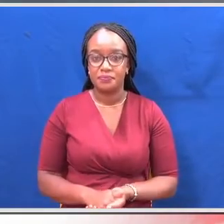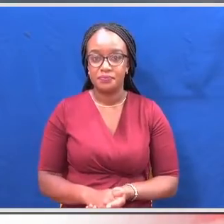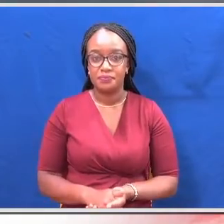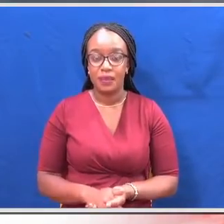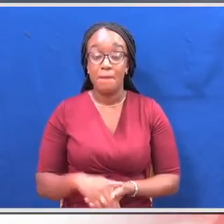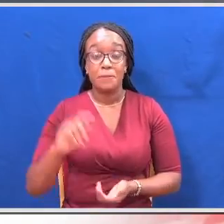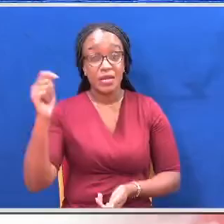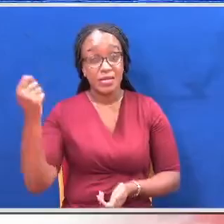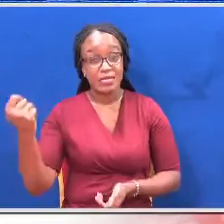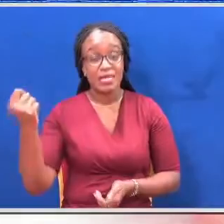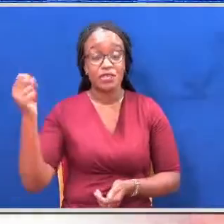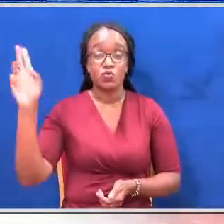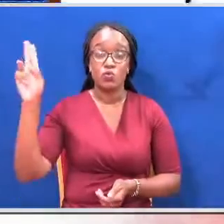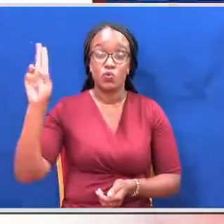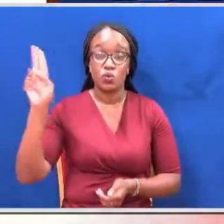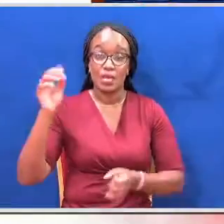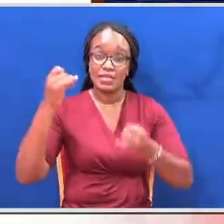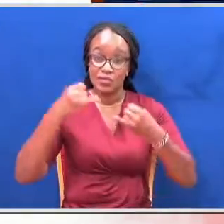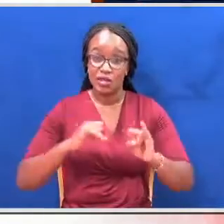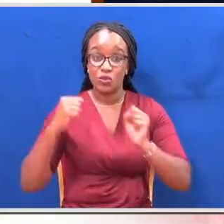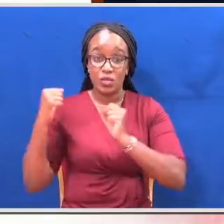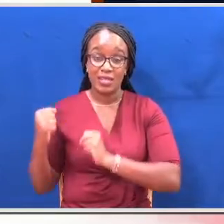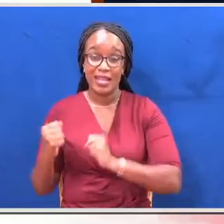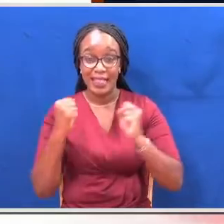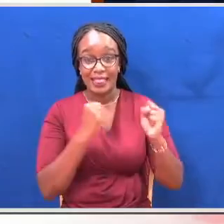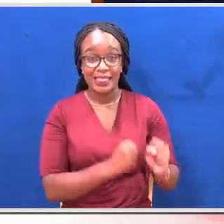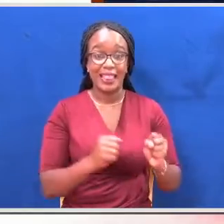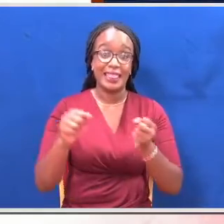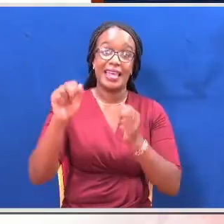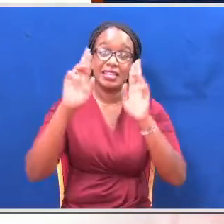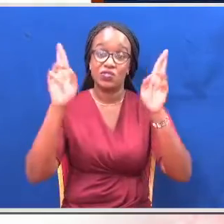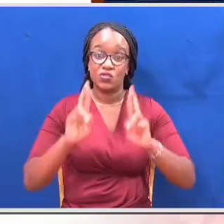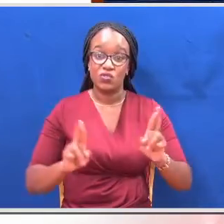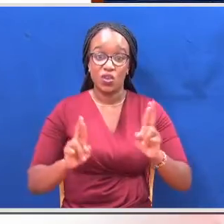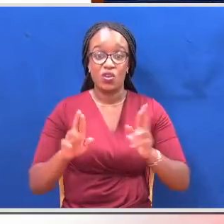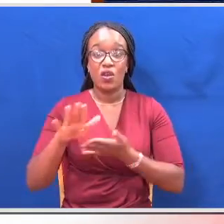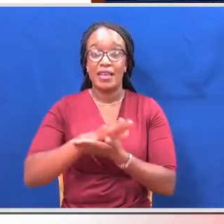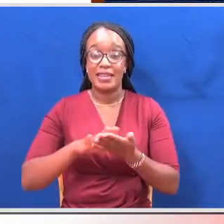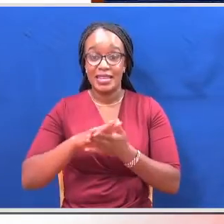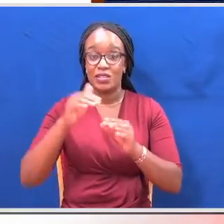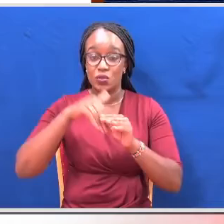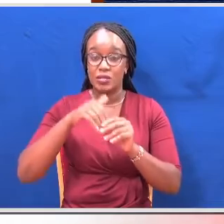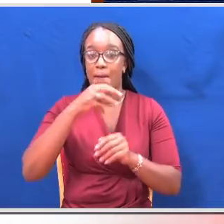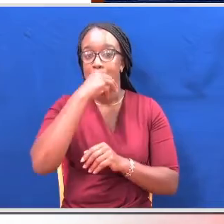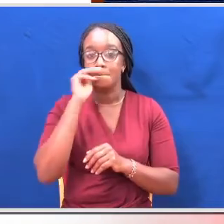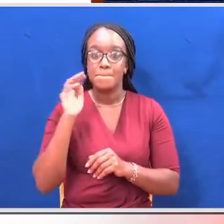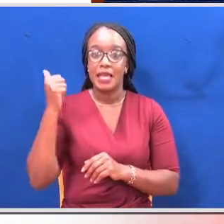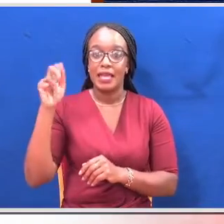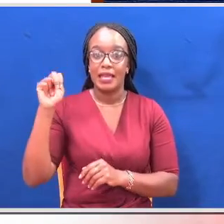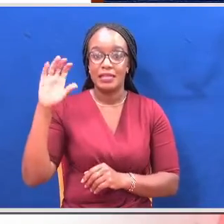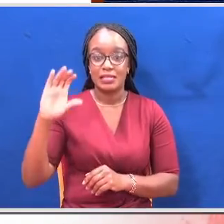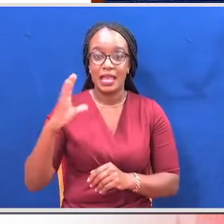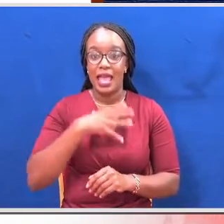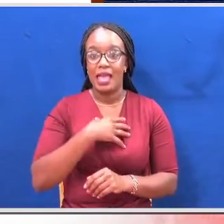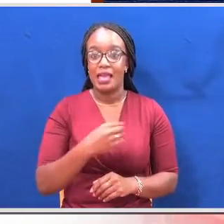President Kenyatta has recently embarked on strengthening regional political parties, including Musalia Mudavadi's ANC and Moses